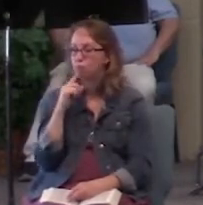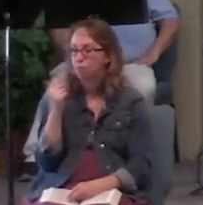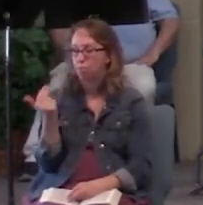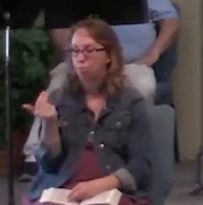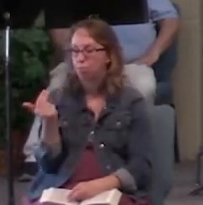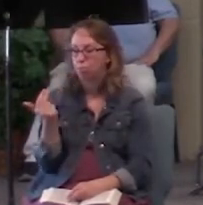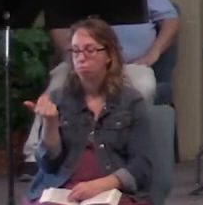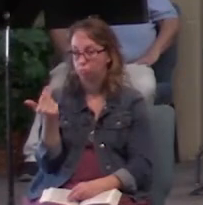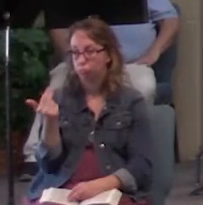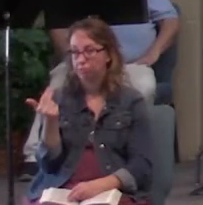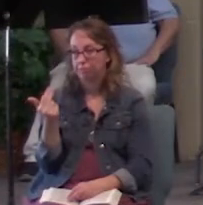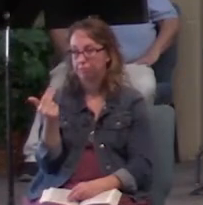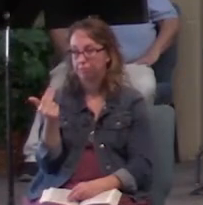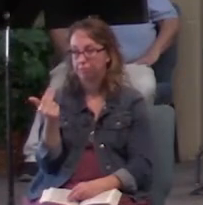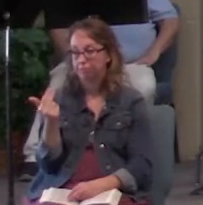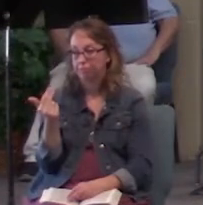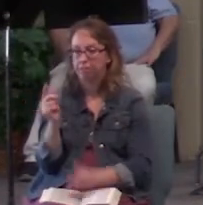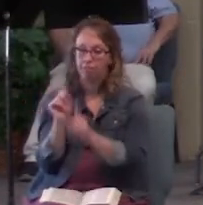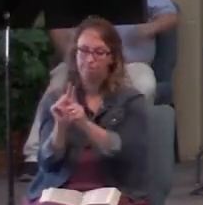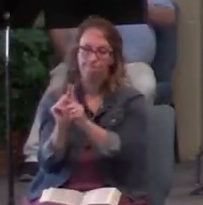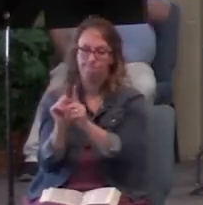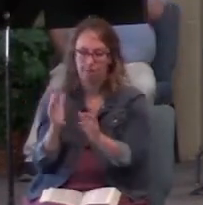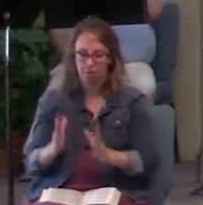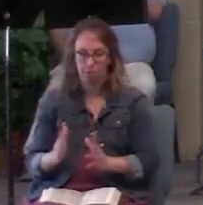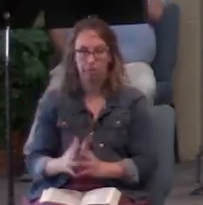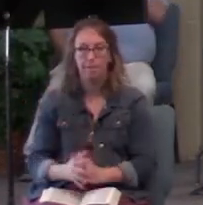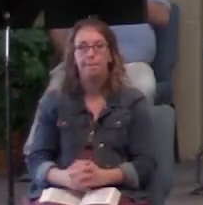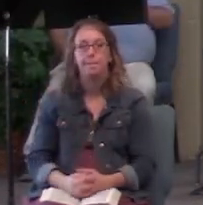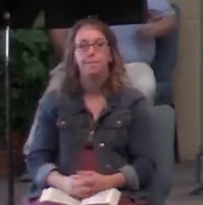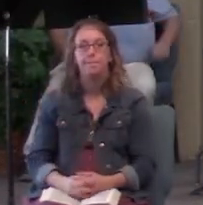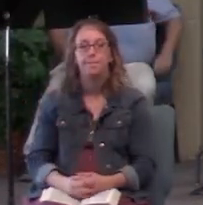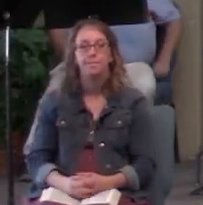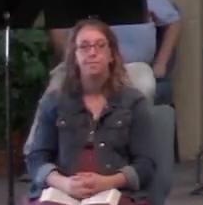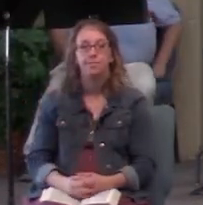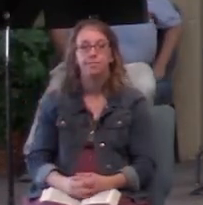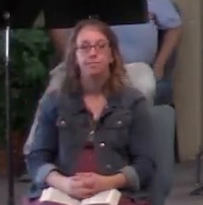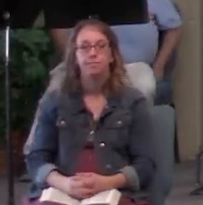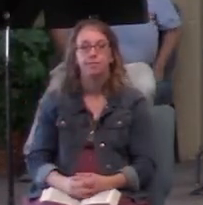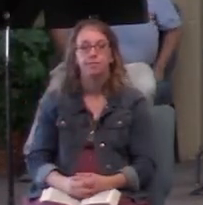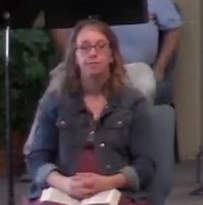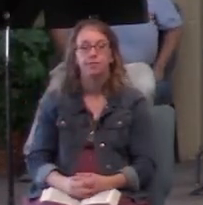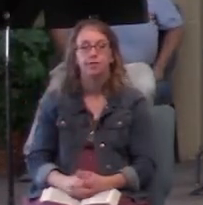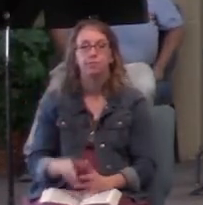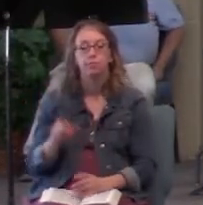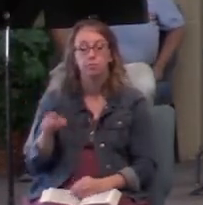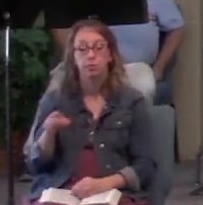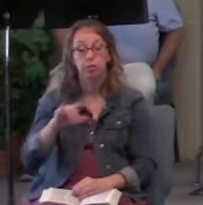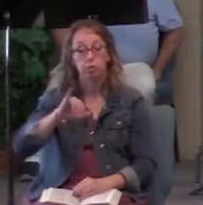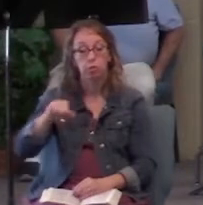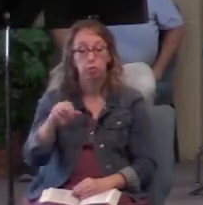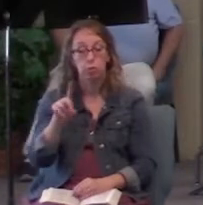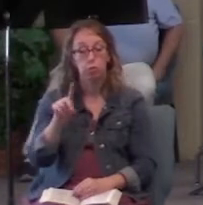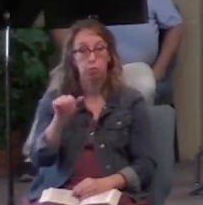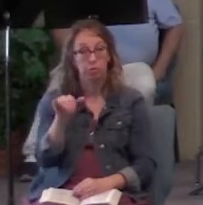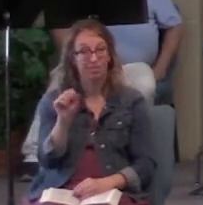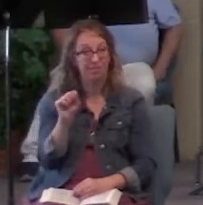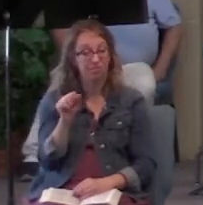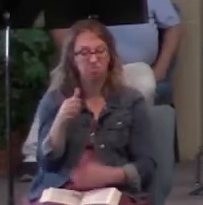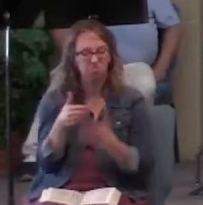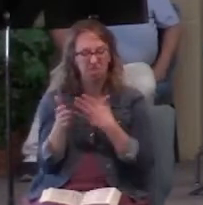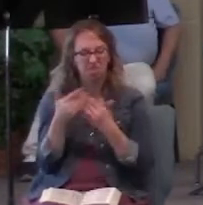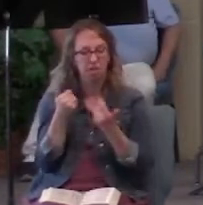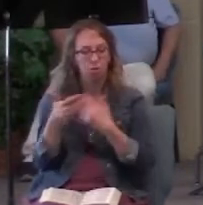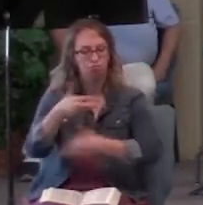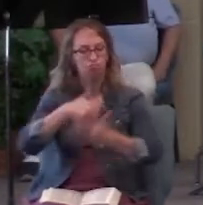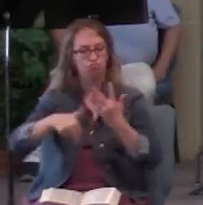or 13 apostles, if you will. Because Judas, even though he walked side by side,